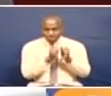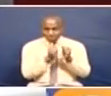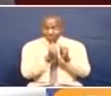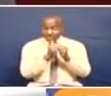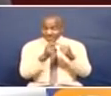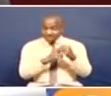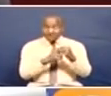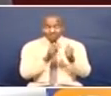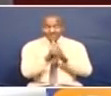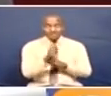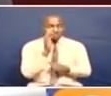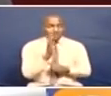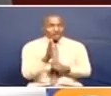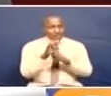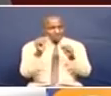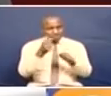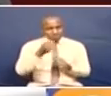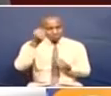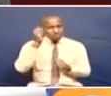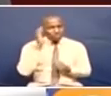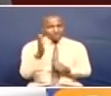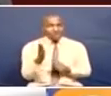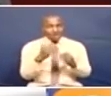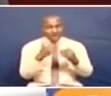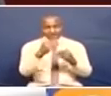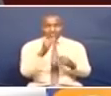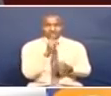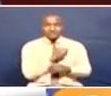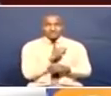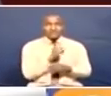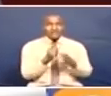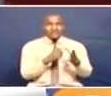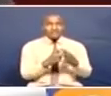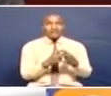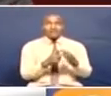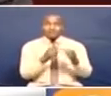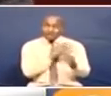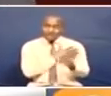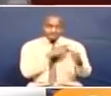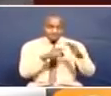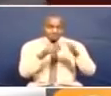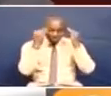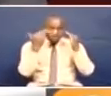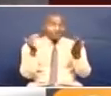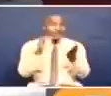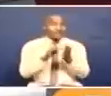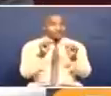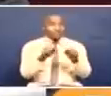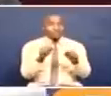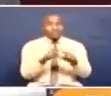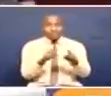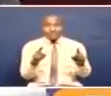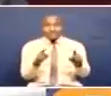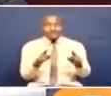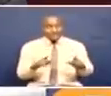go. Yeah. Kenya will have a president. After that, NASA might do another petition or not. But despite all that,